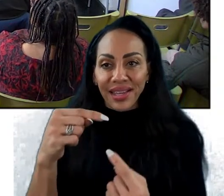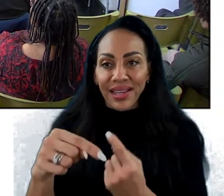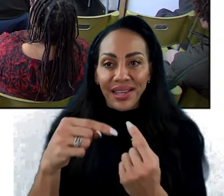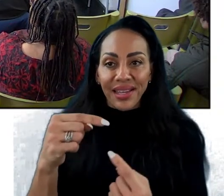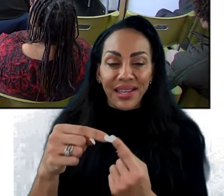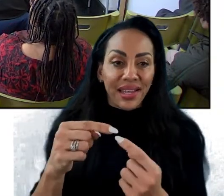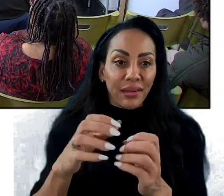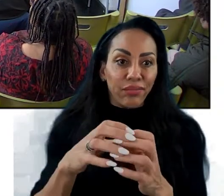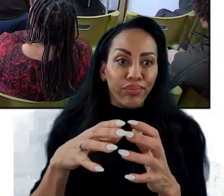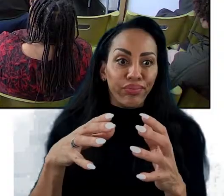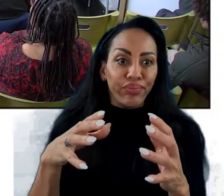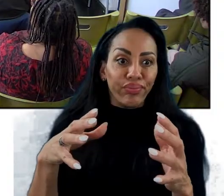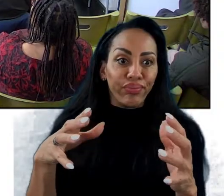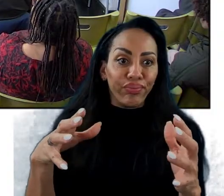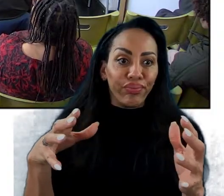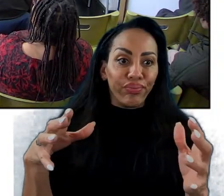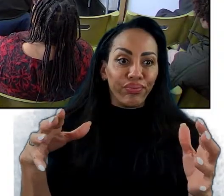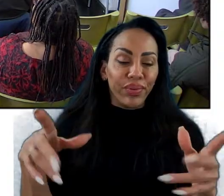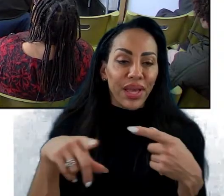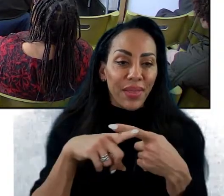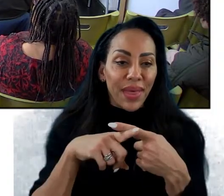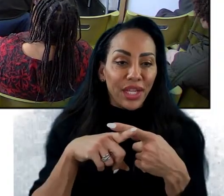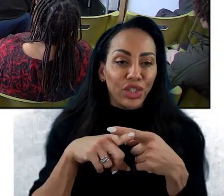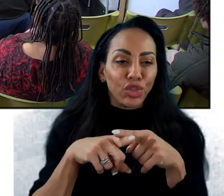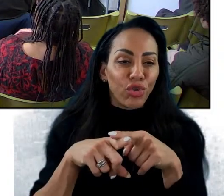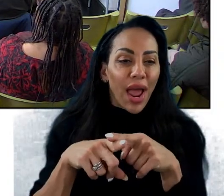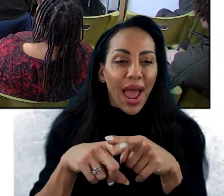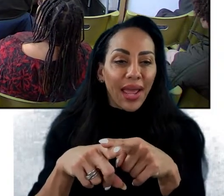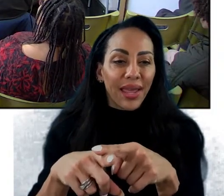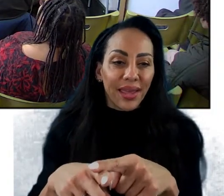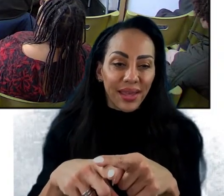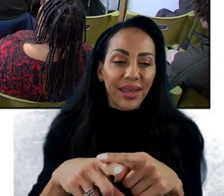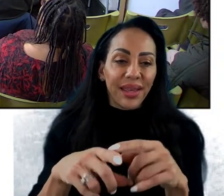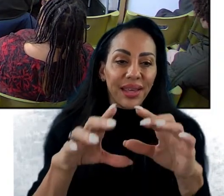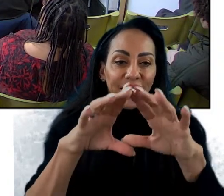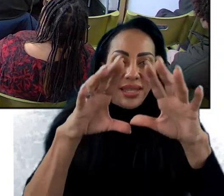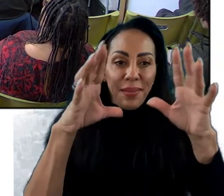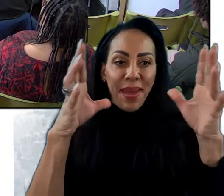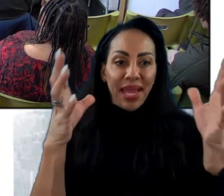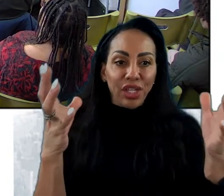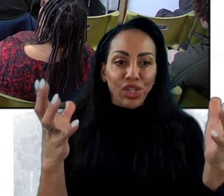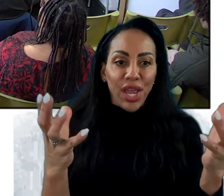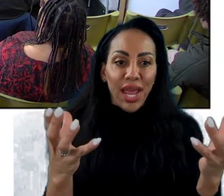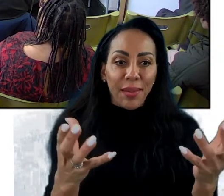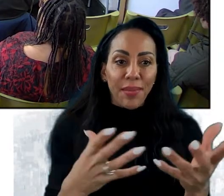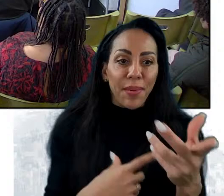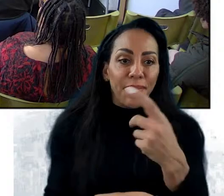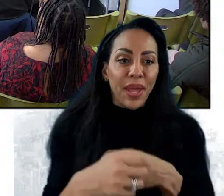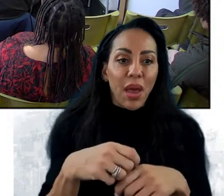further away, they track it slower. So you get that kind of delayed ripple effect.